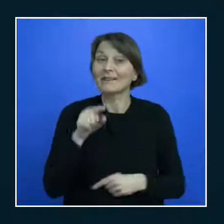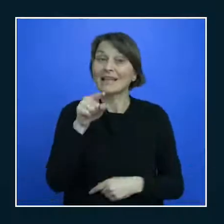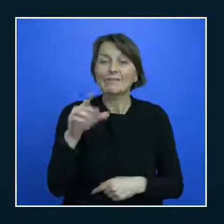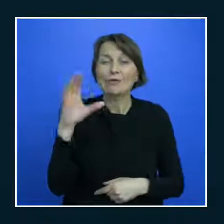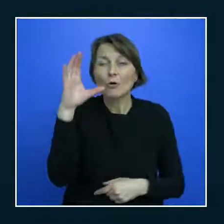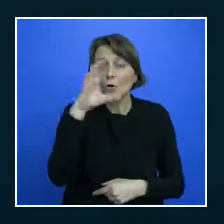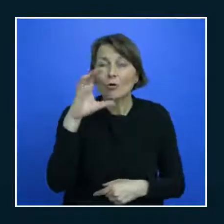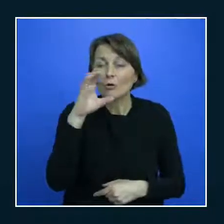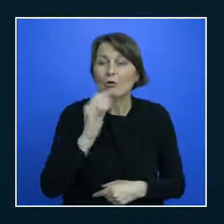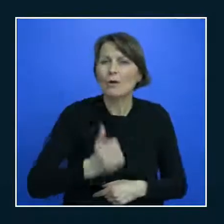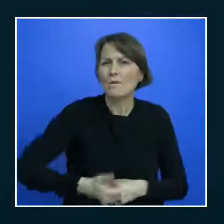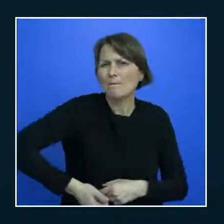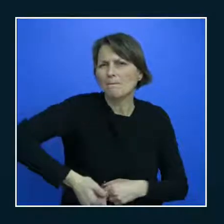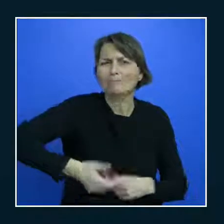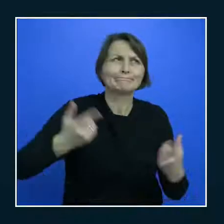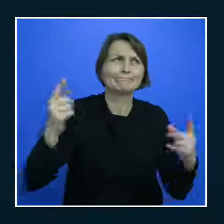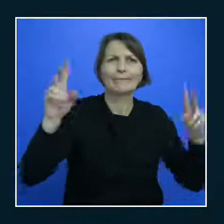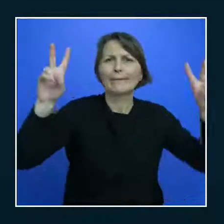best hose,